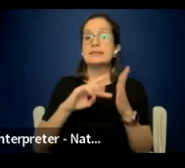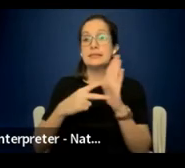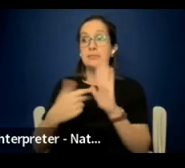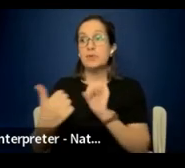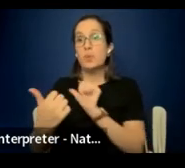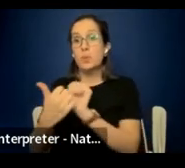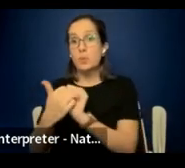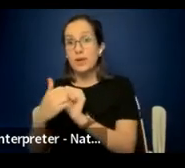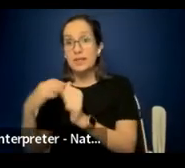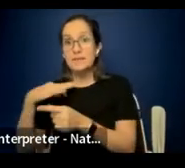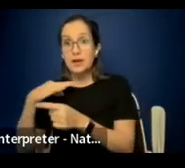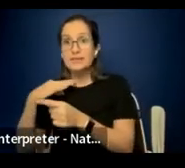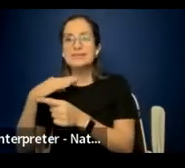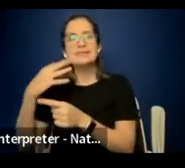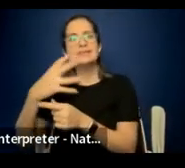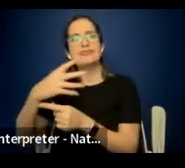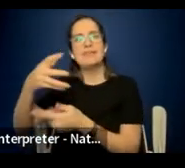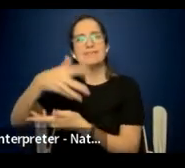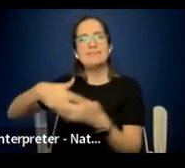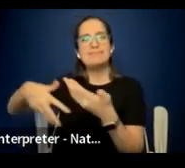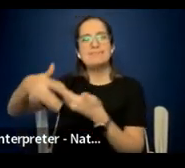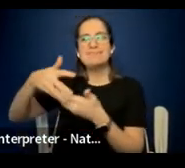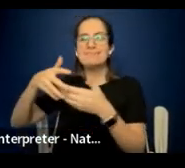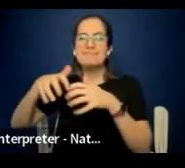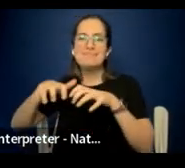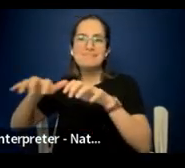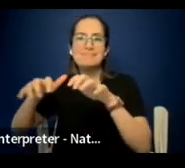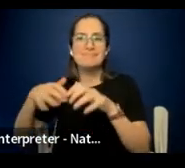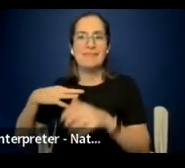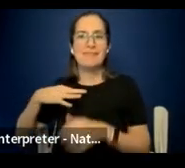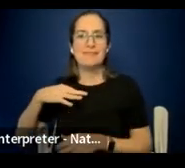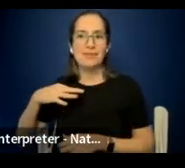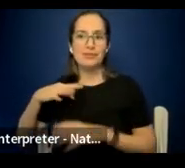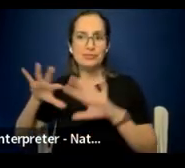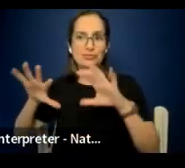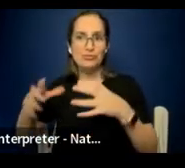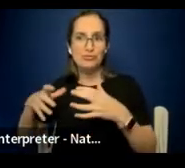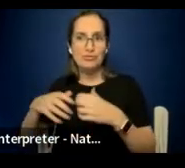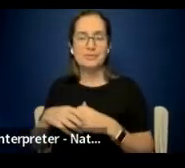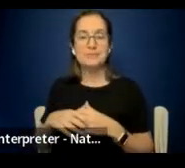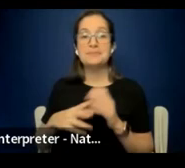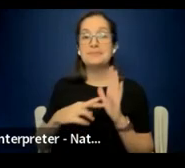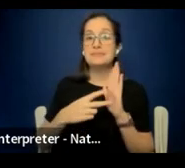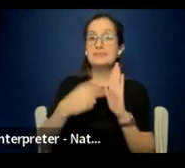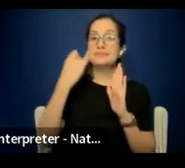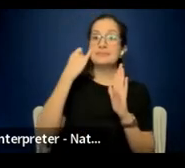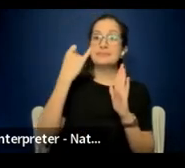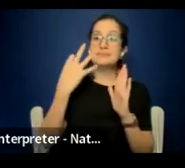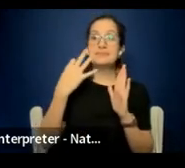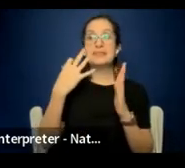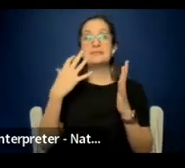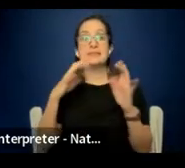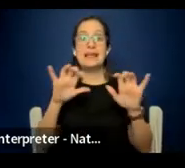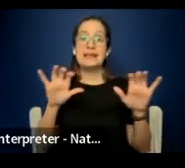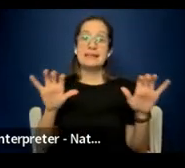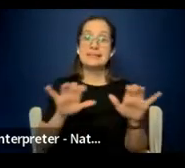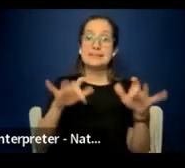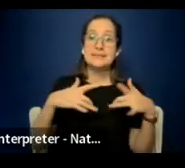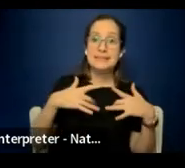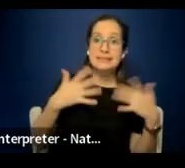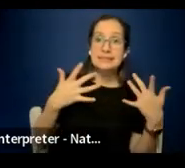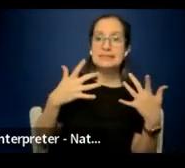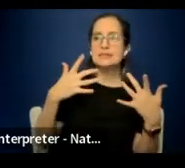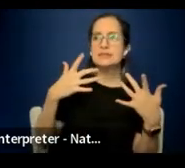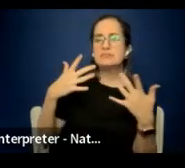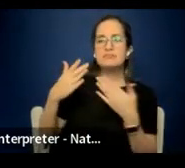groups. So, you know, are there opportunities, especially if you're doing volunteer activities, whether they're virtual or in person, building moments of connection,